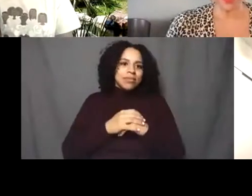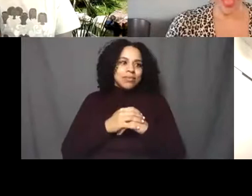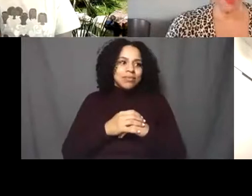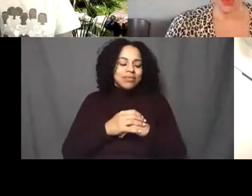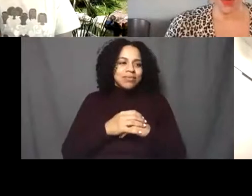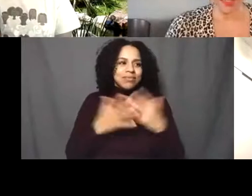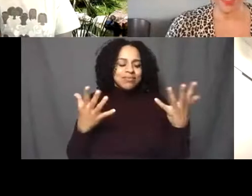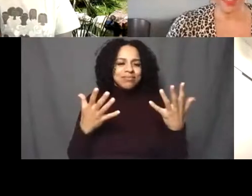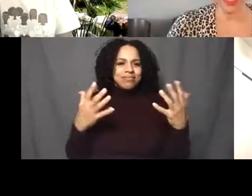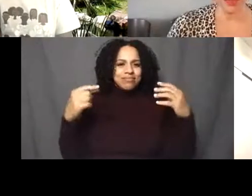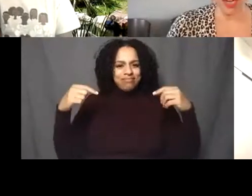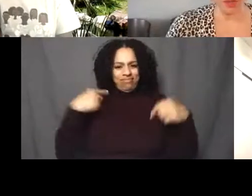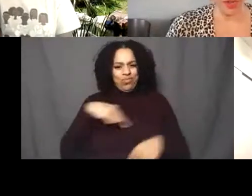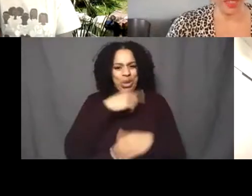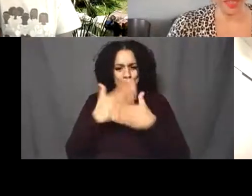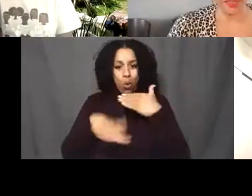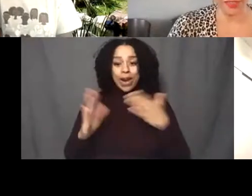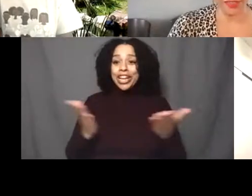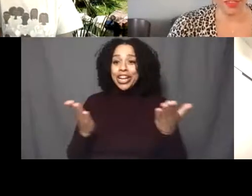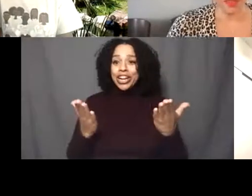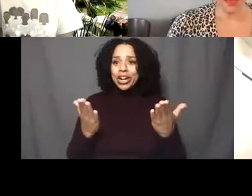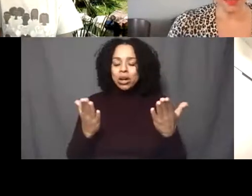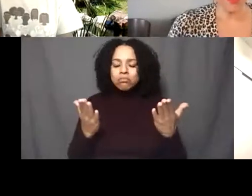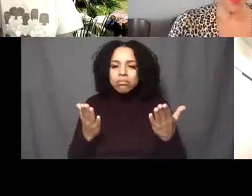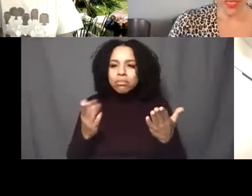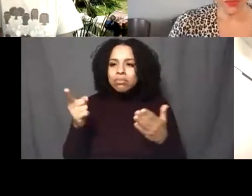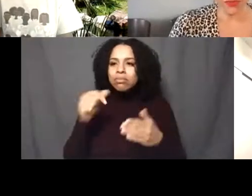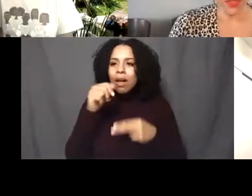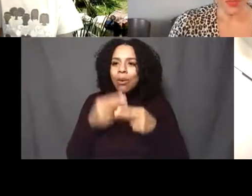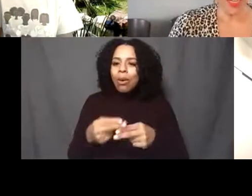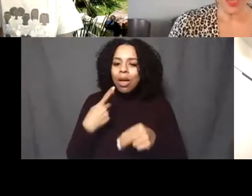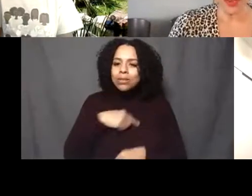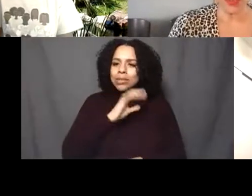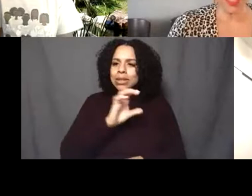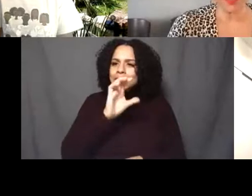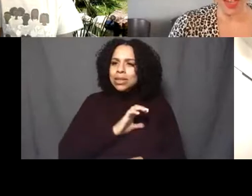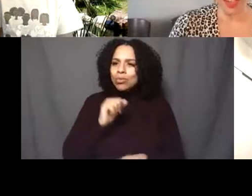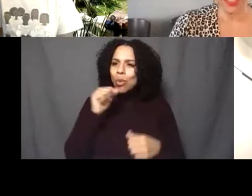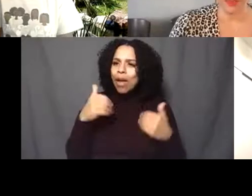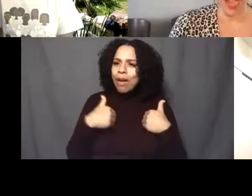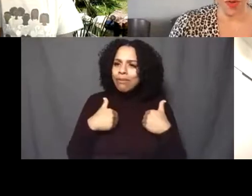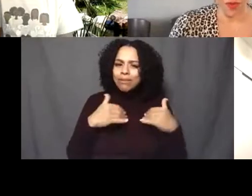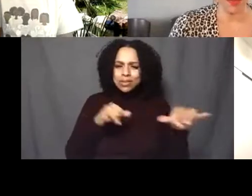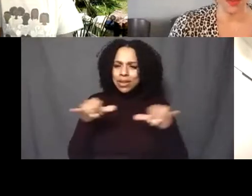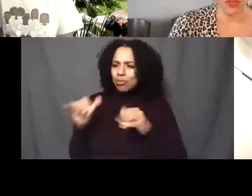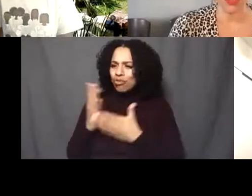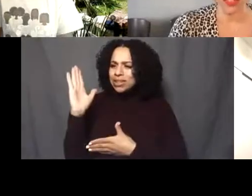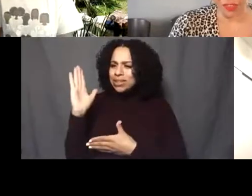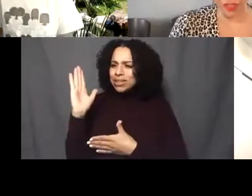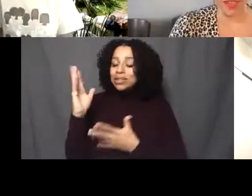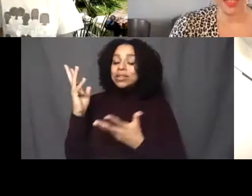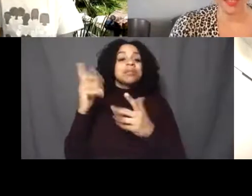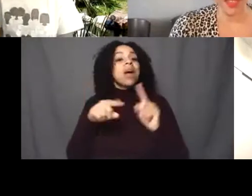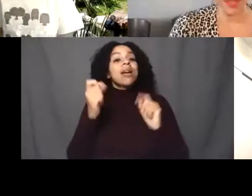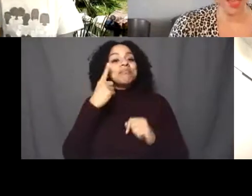yet we have no rights of citizenship or not recognized as citizens. But Black people, we're not going to be defined by how white people were choosing